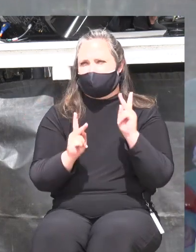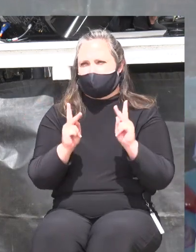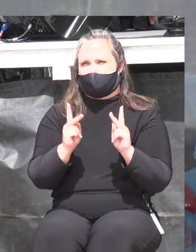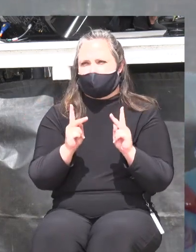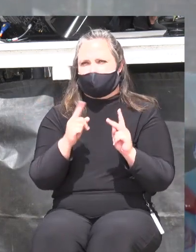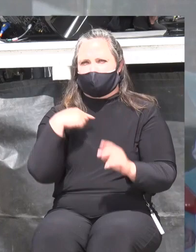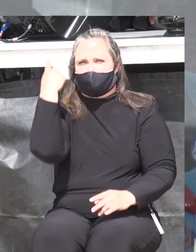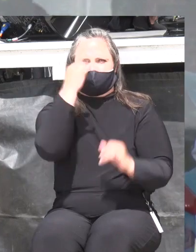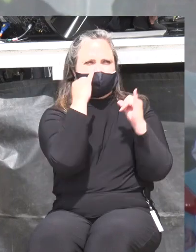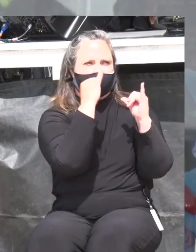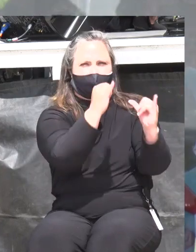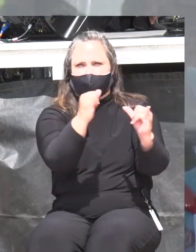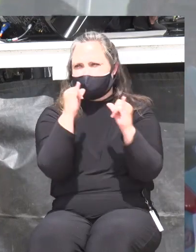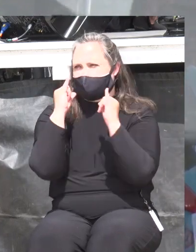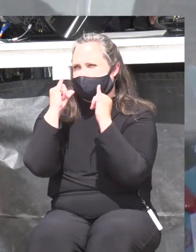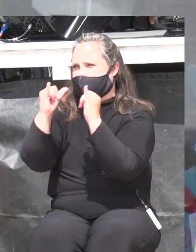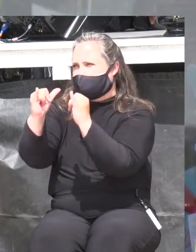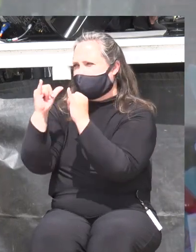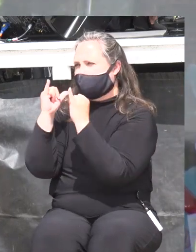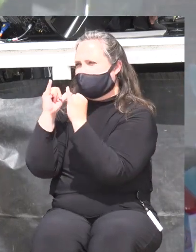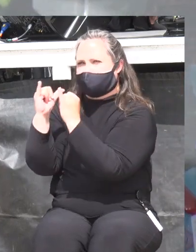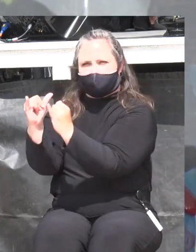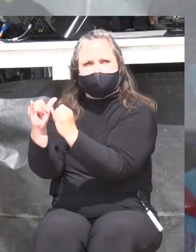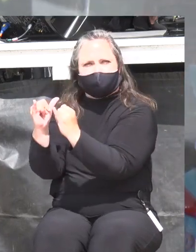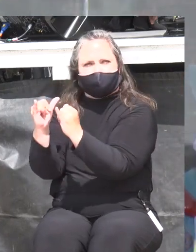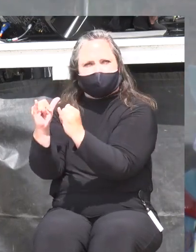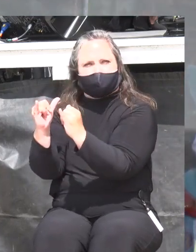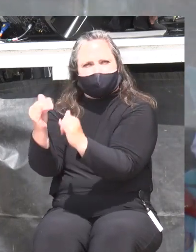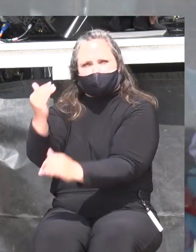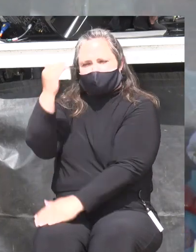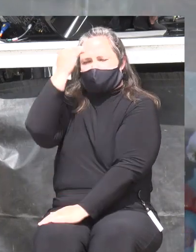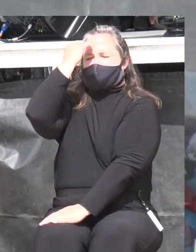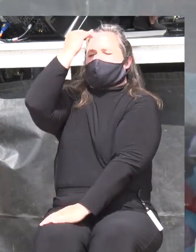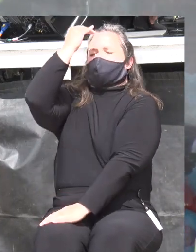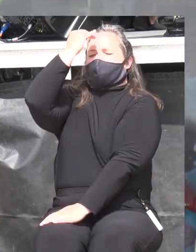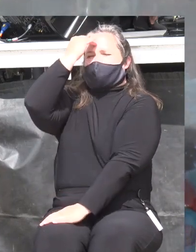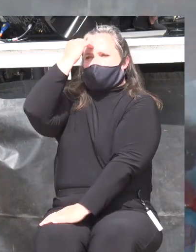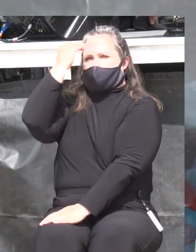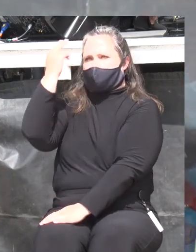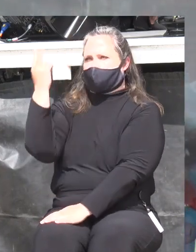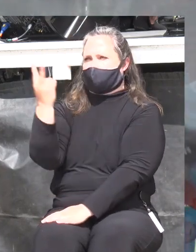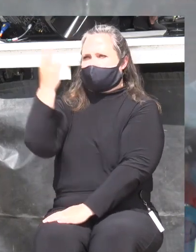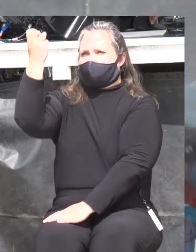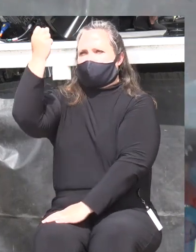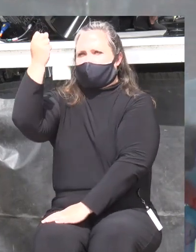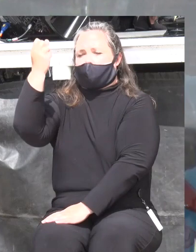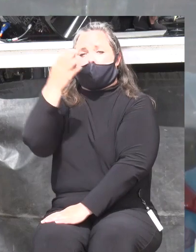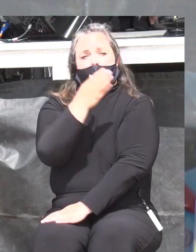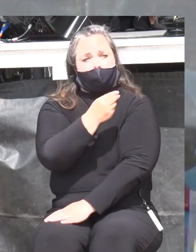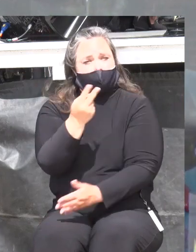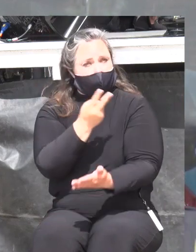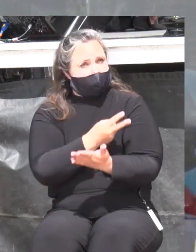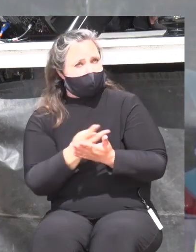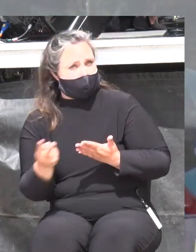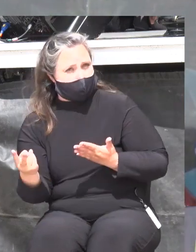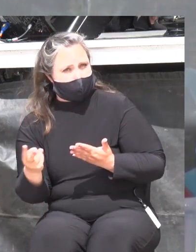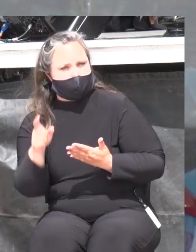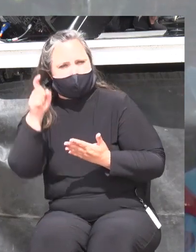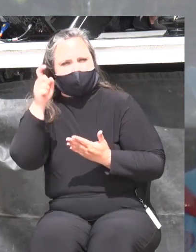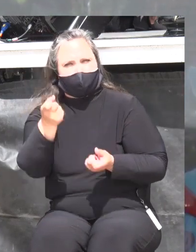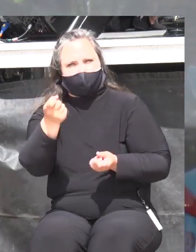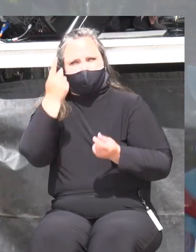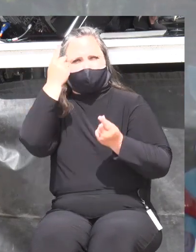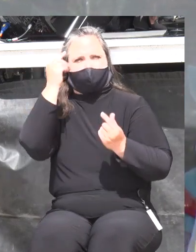us come from where we come from and know that triumph and failure must all be seen through the lens